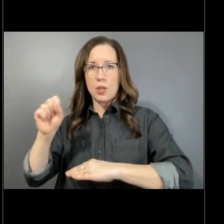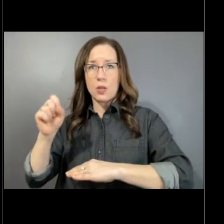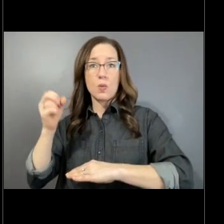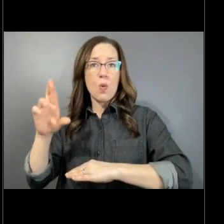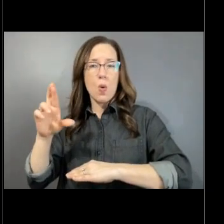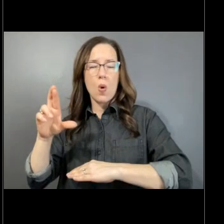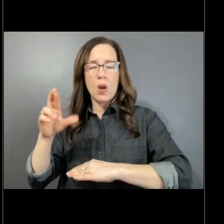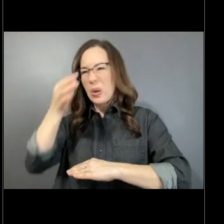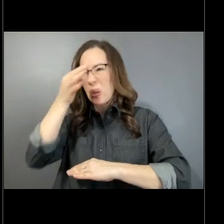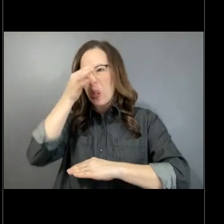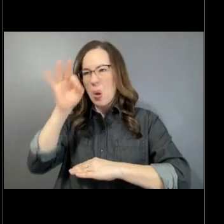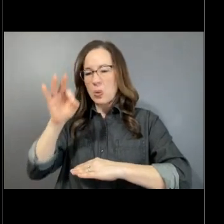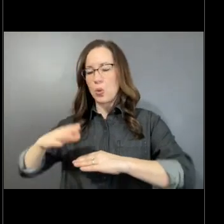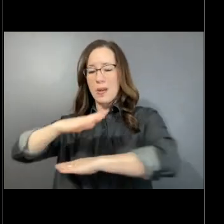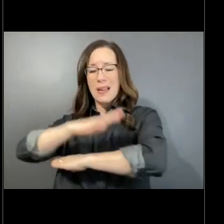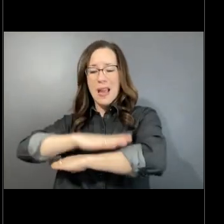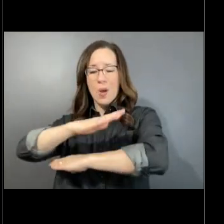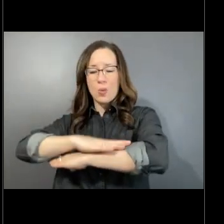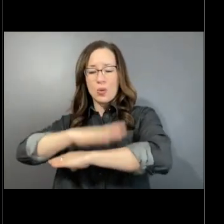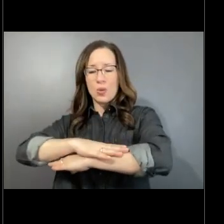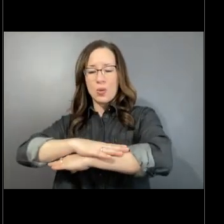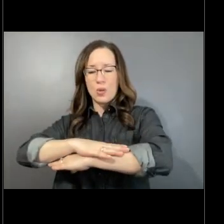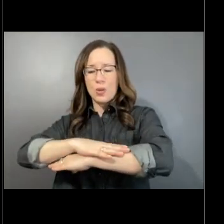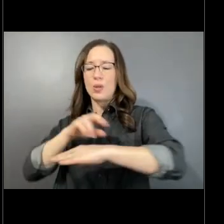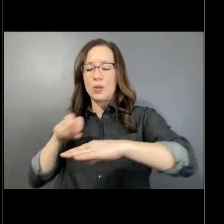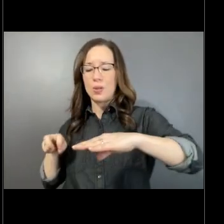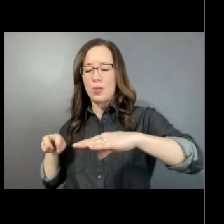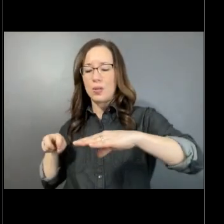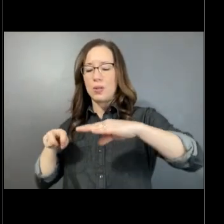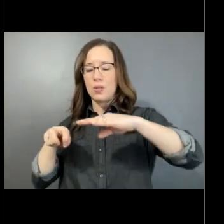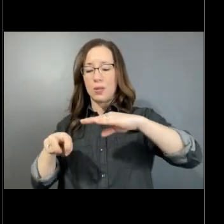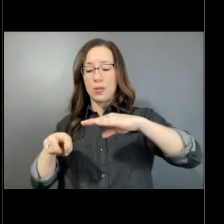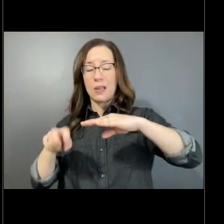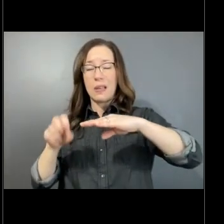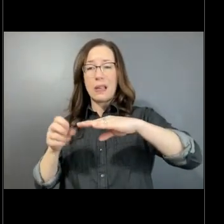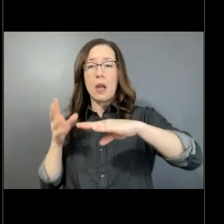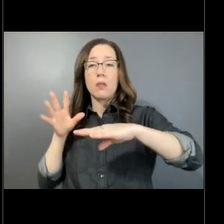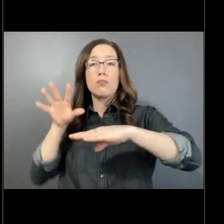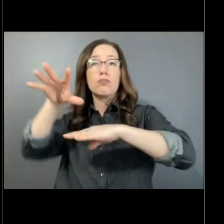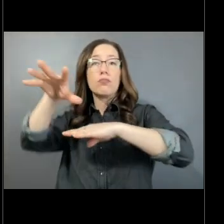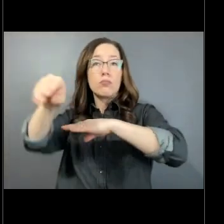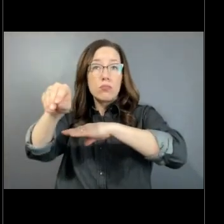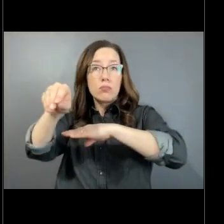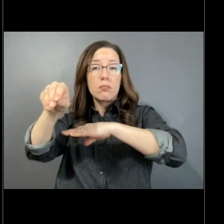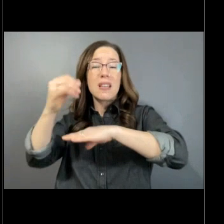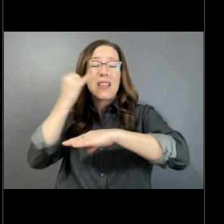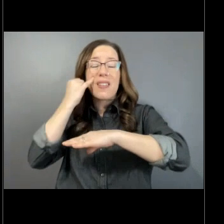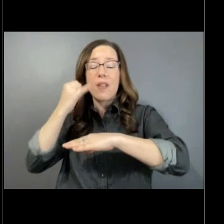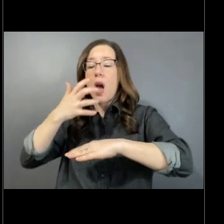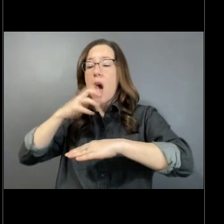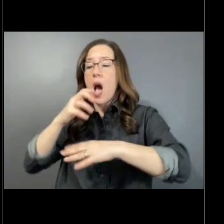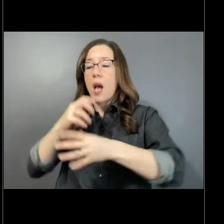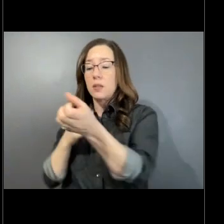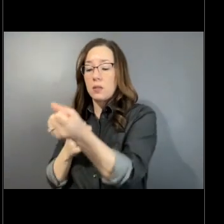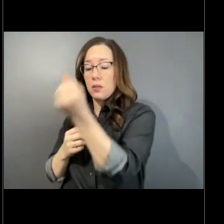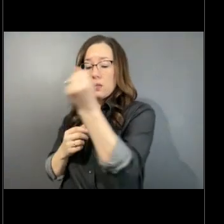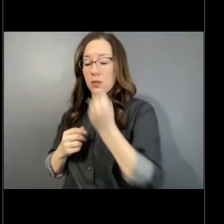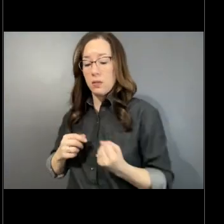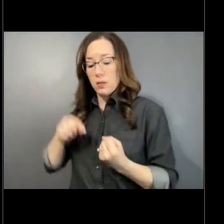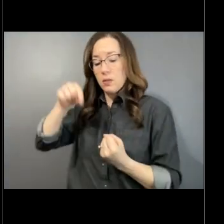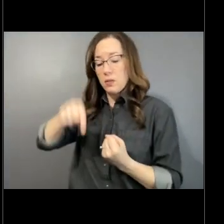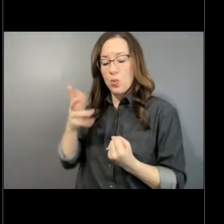height, so a seated user can reach over a potentially hot door and at a